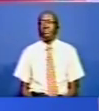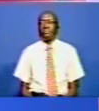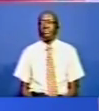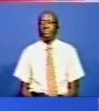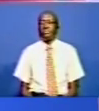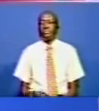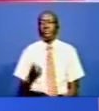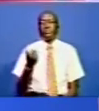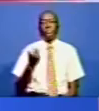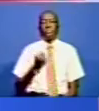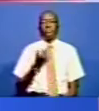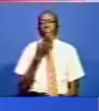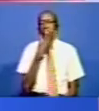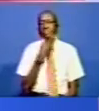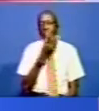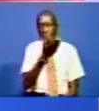Ladies and gentlemen,